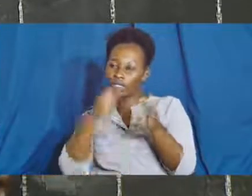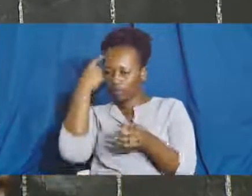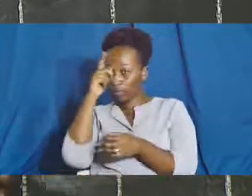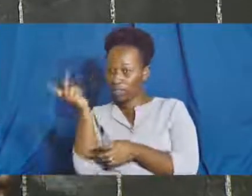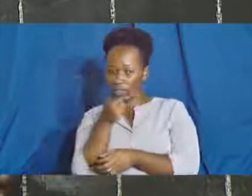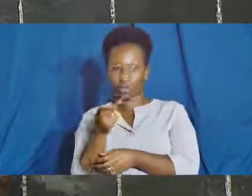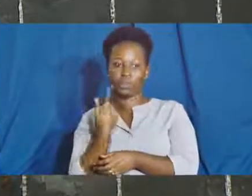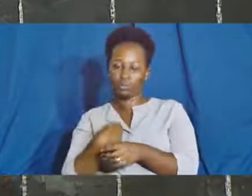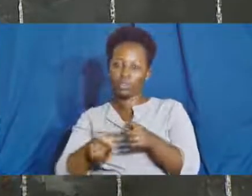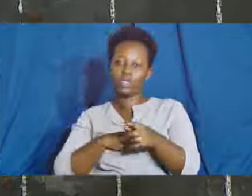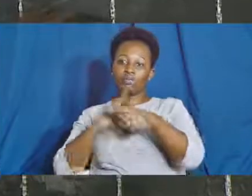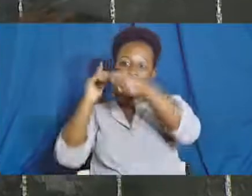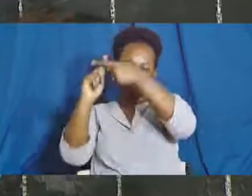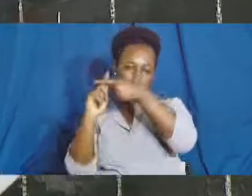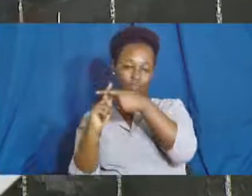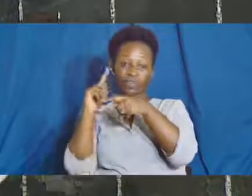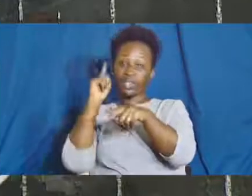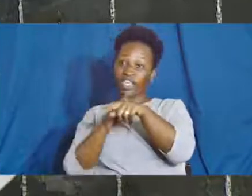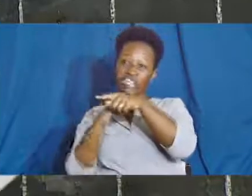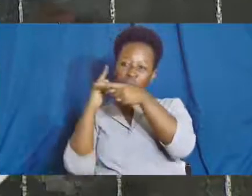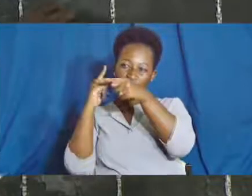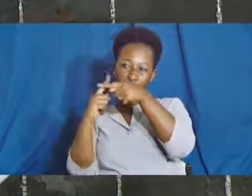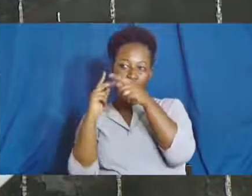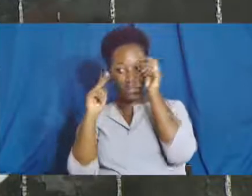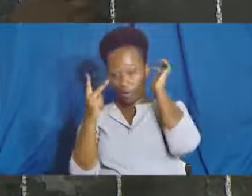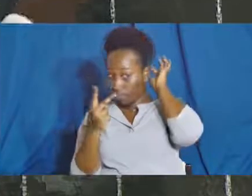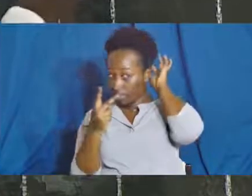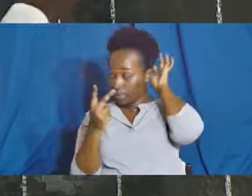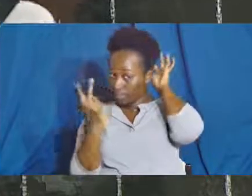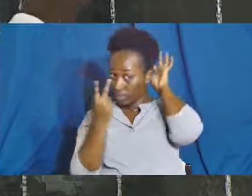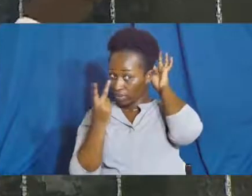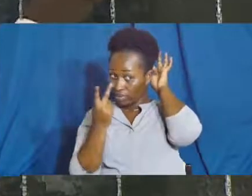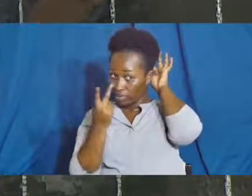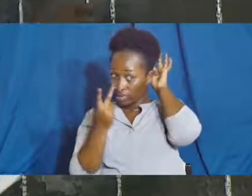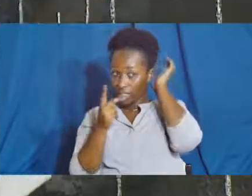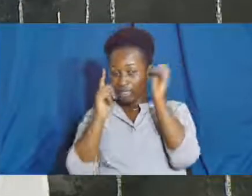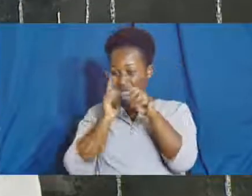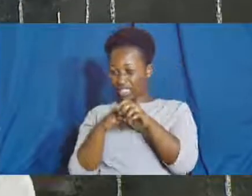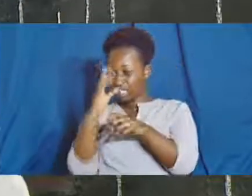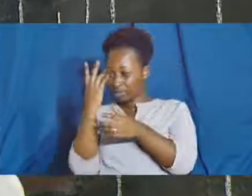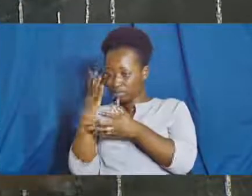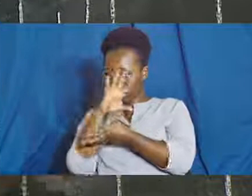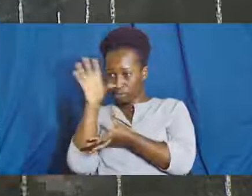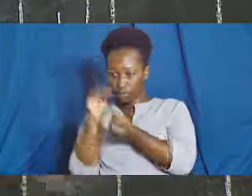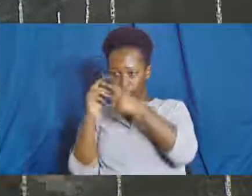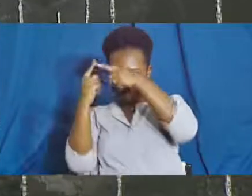Yes, we add them. When you add the two, when you add these